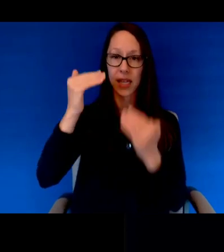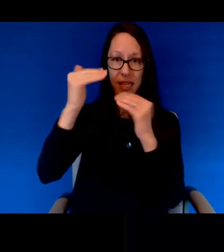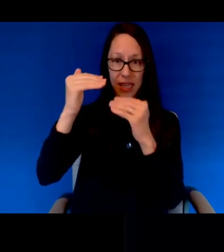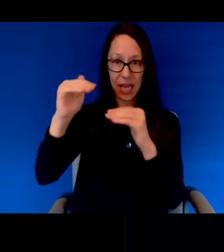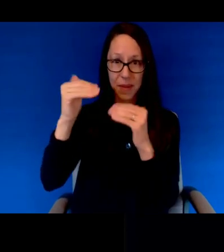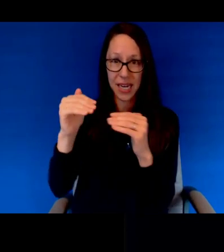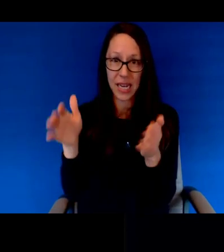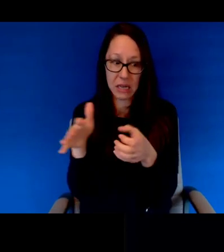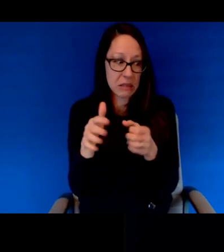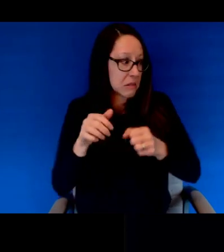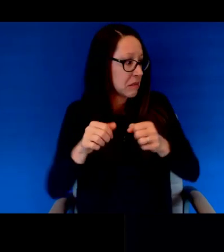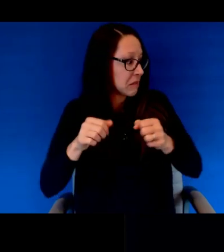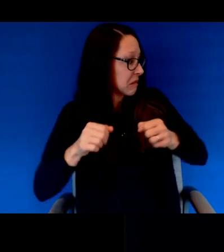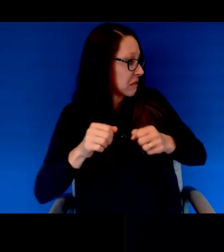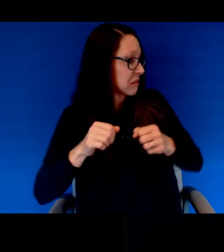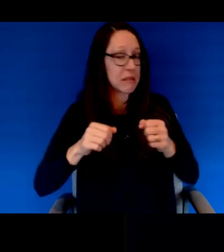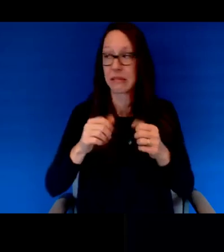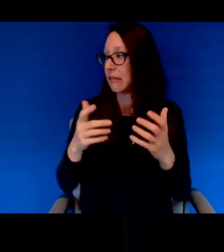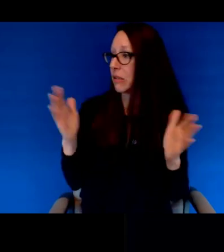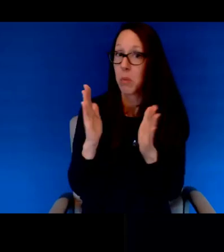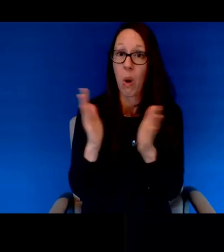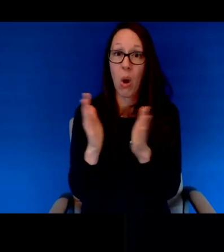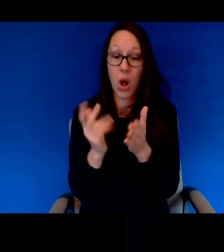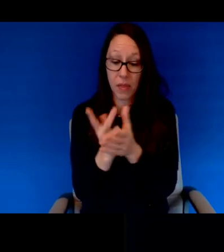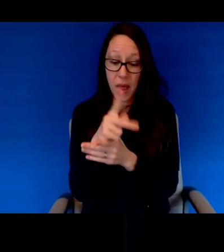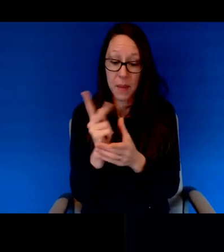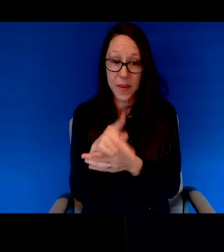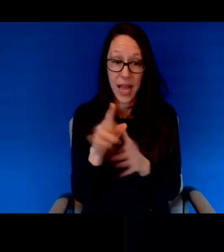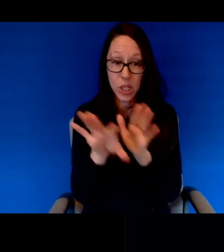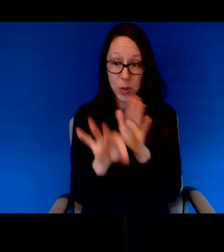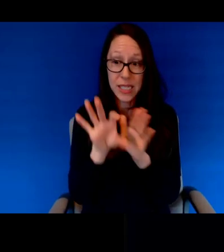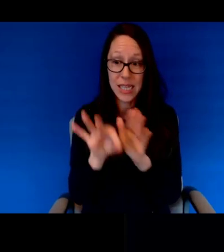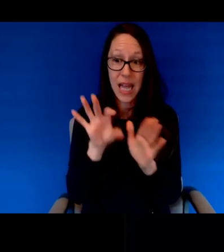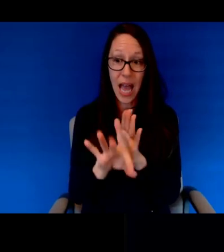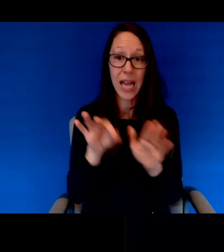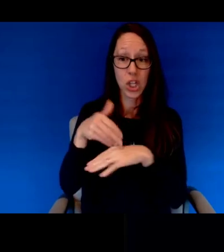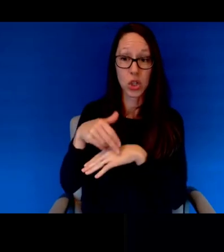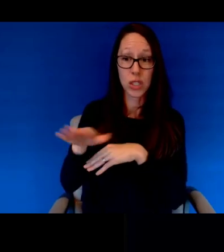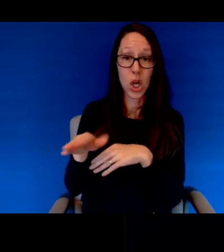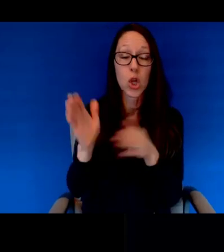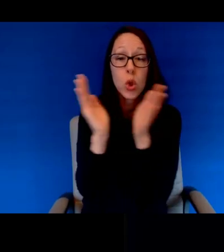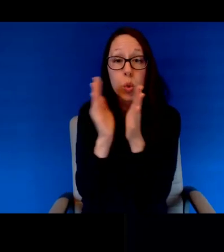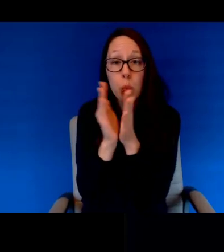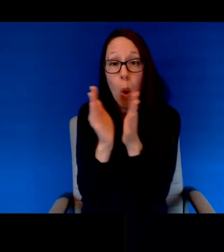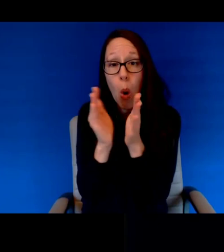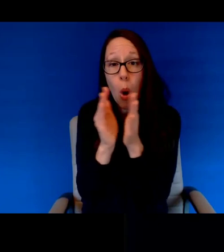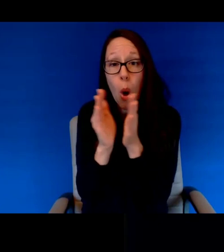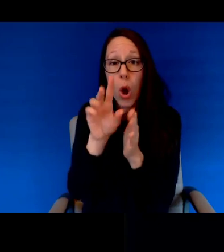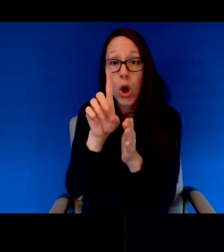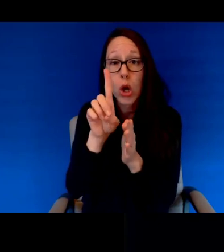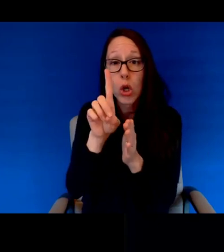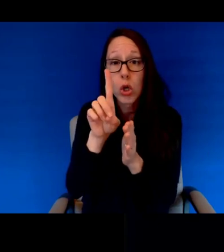spaceship that you're on, the plants that are selected now to go to the ISS or the plants that I grow in my lab, they're dwarf plants. They're smaller